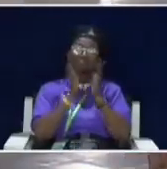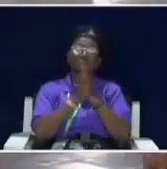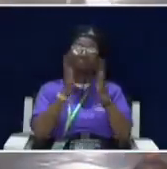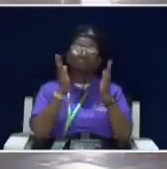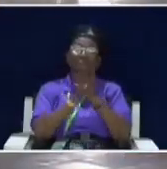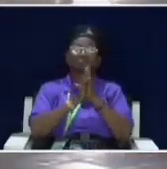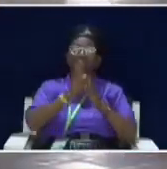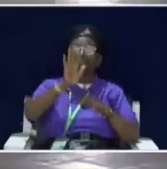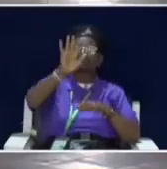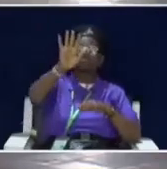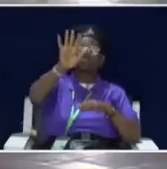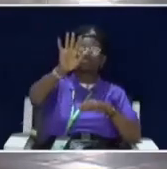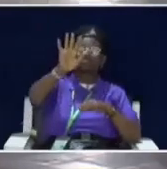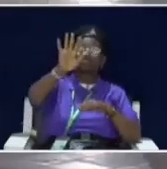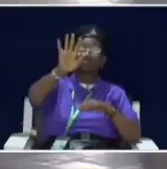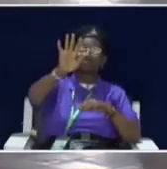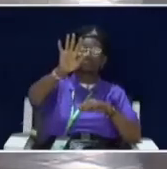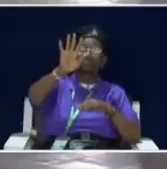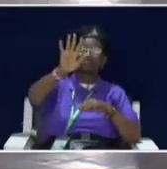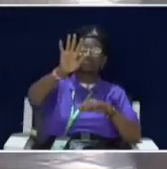Five. Anu.